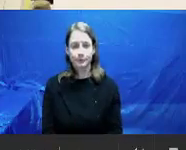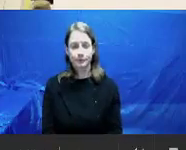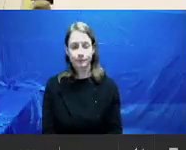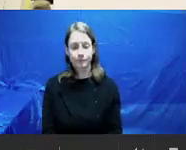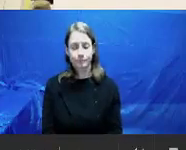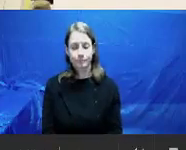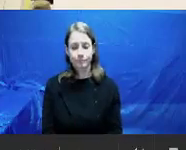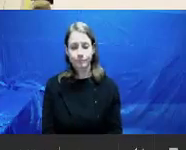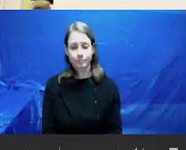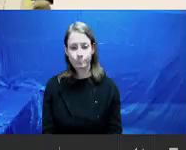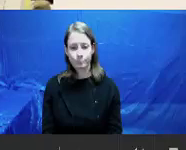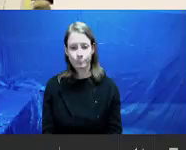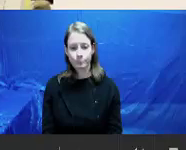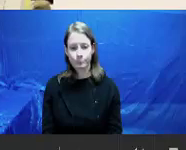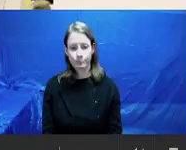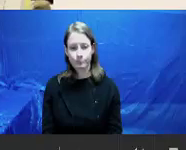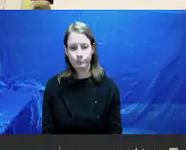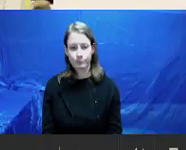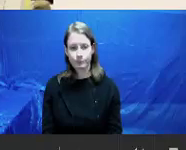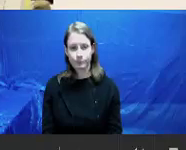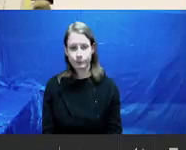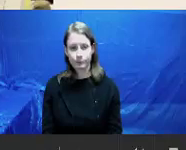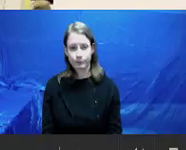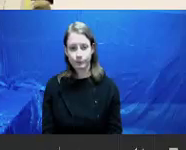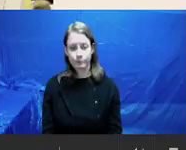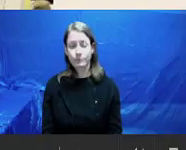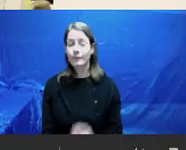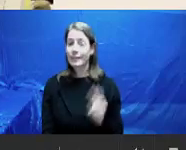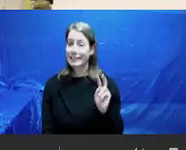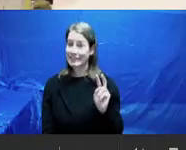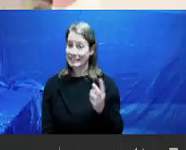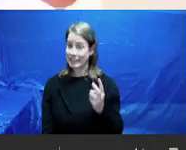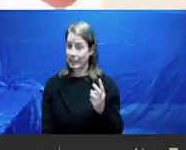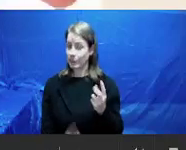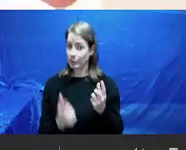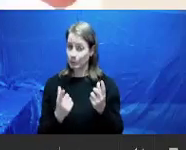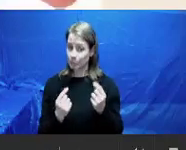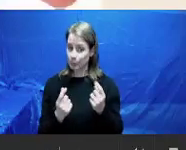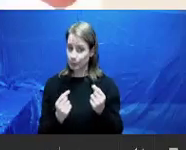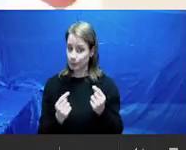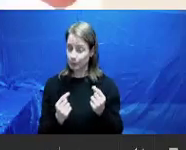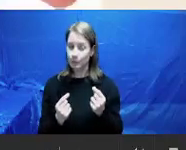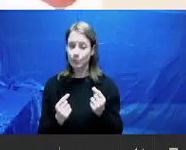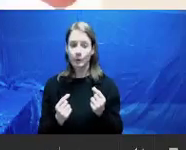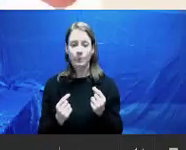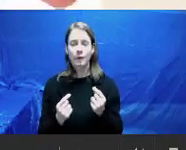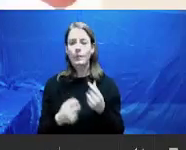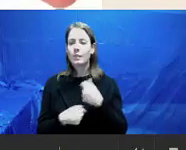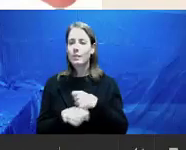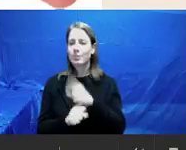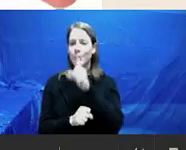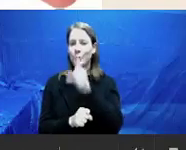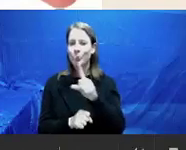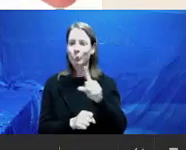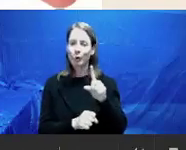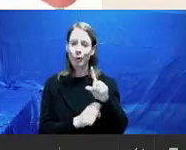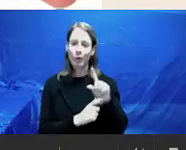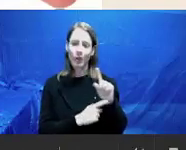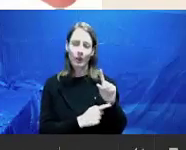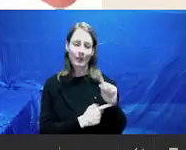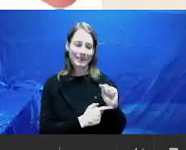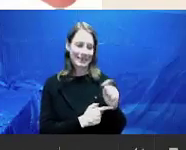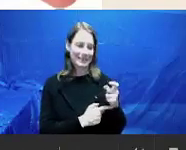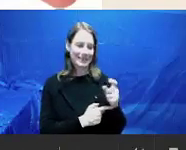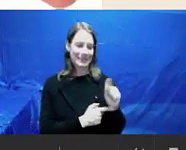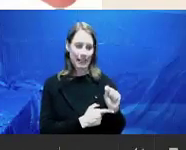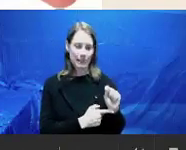are adhering to text complexity in purposeful ways is to have a good match between that task and